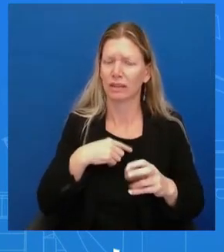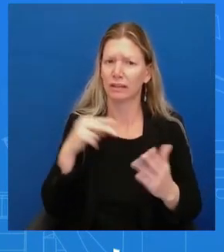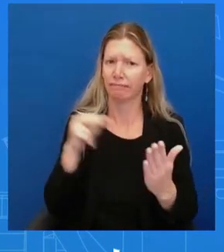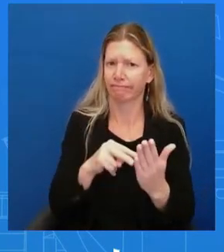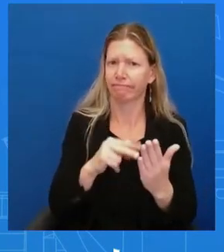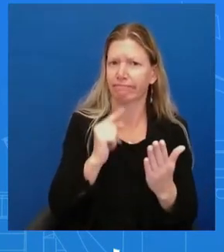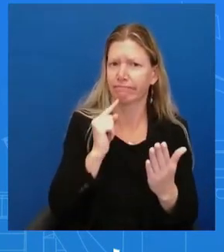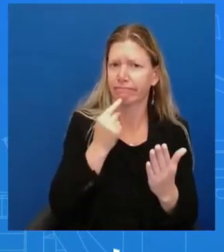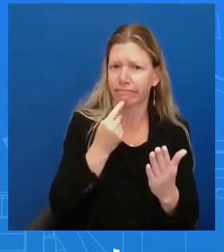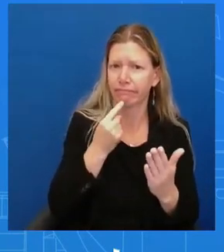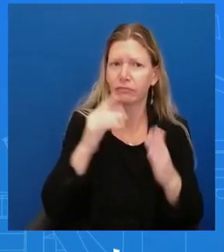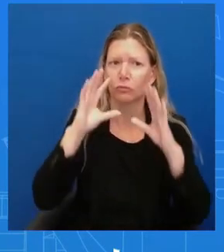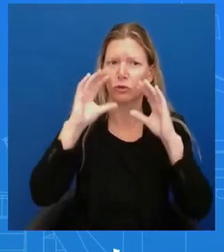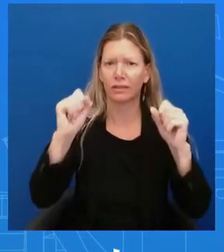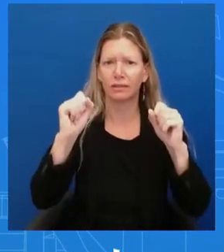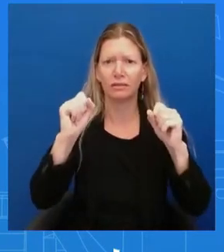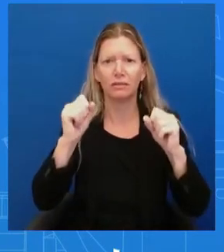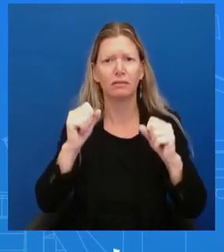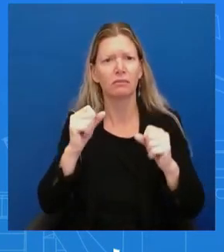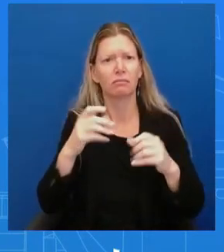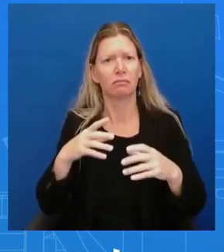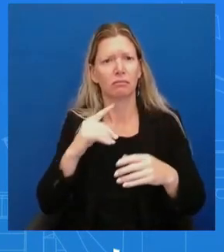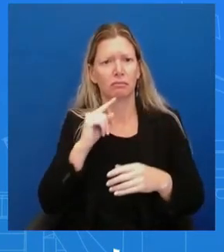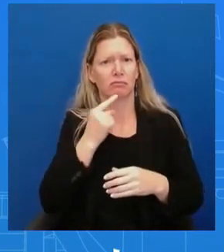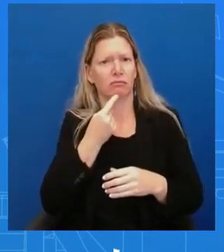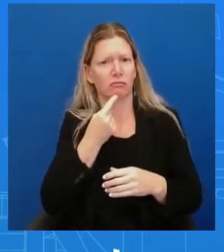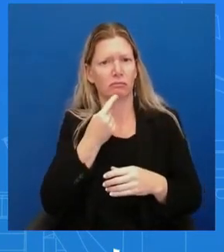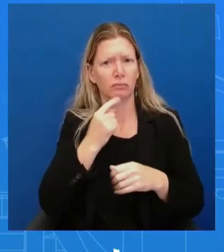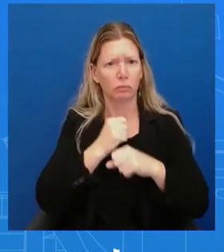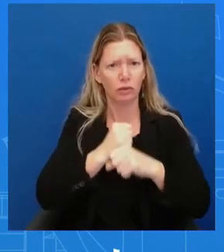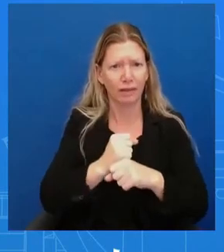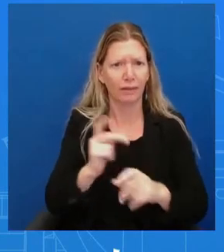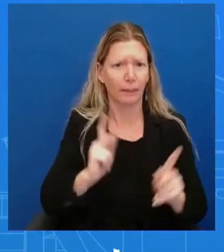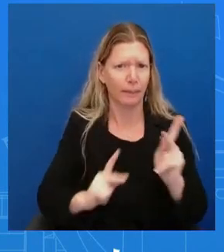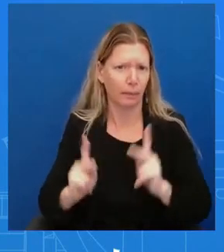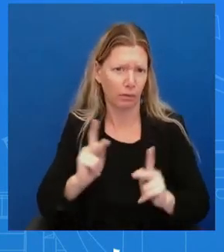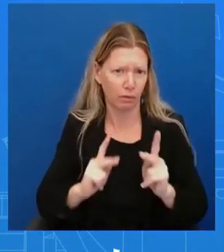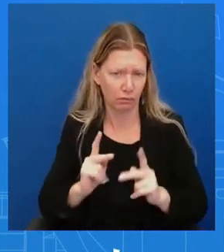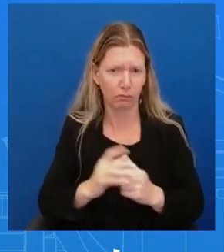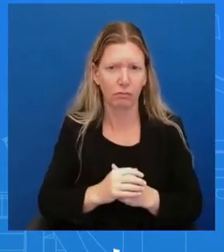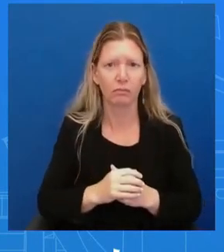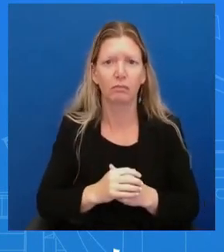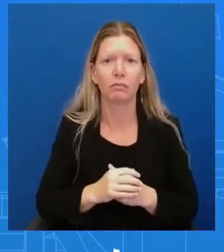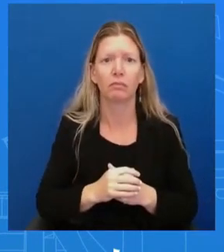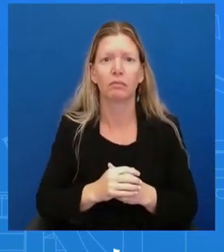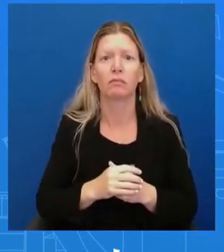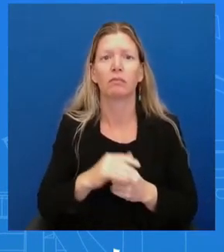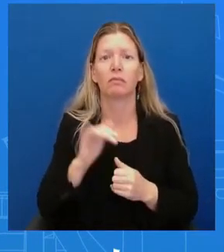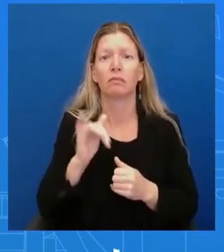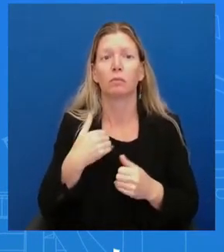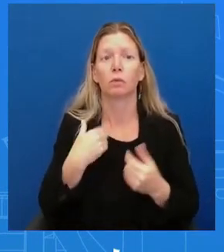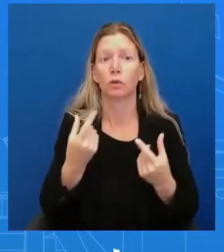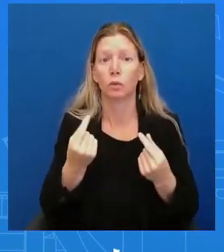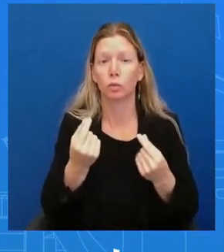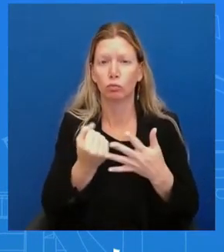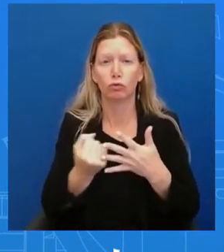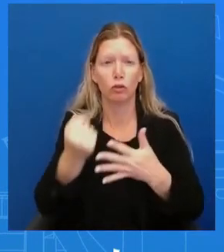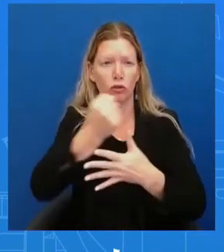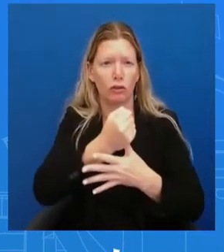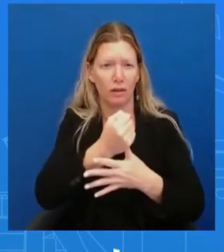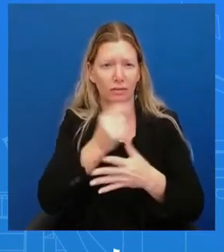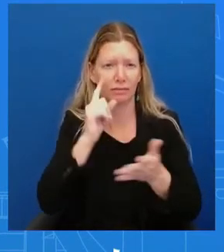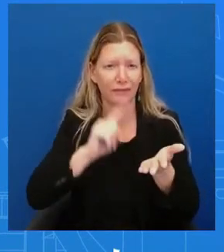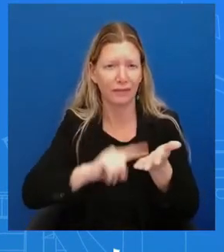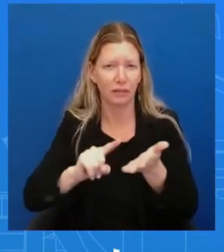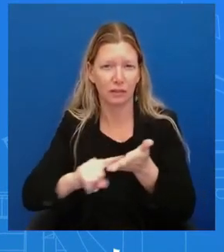is the most important. A couple of steps that we took, we prioritized investigations into the cause of AHIs and to examine reports thoroughly.